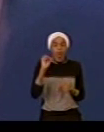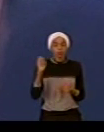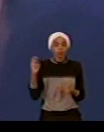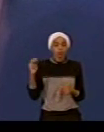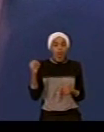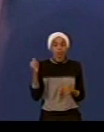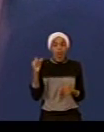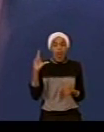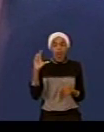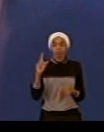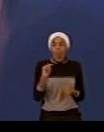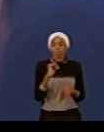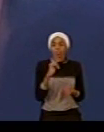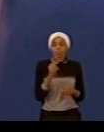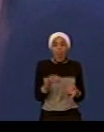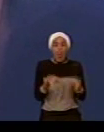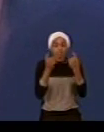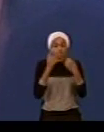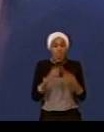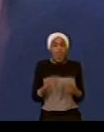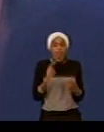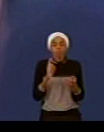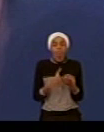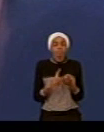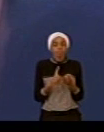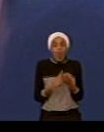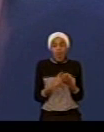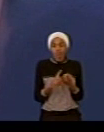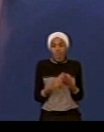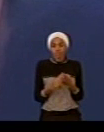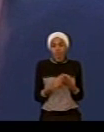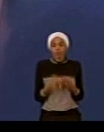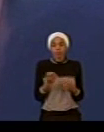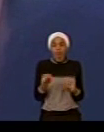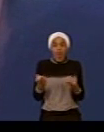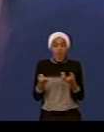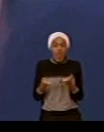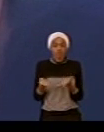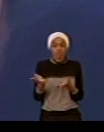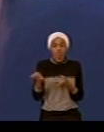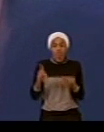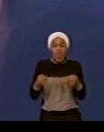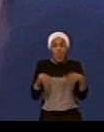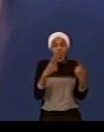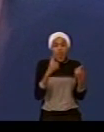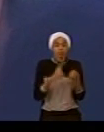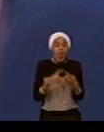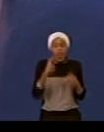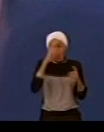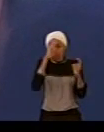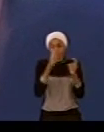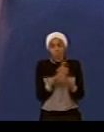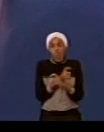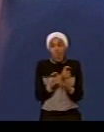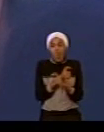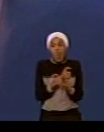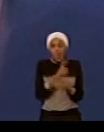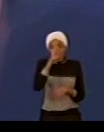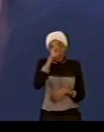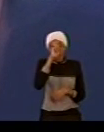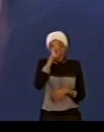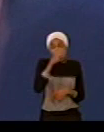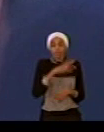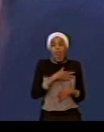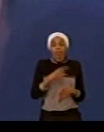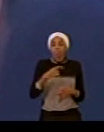from Gilead with their camels, bearing spicery and balm and myrrh, going to carry it down to Egypt. And Judah